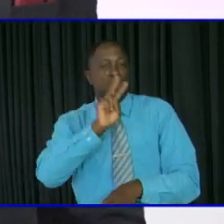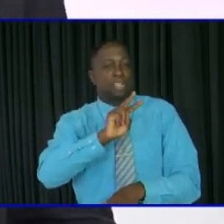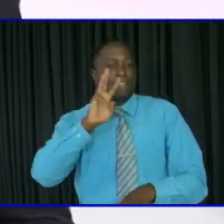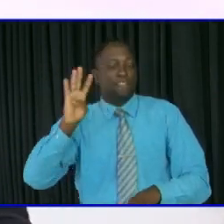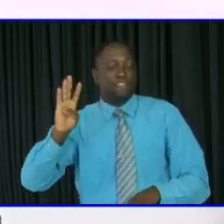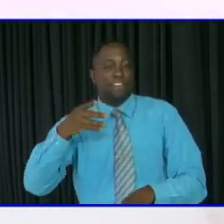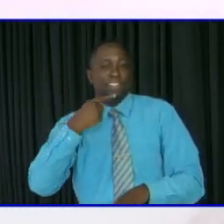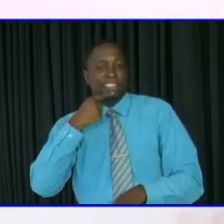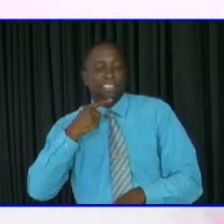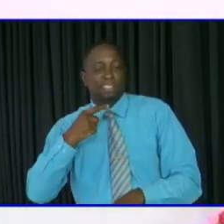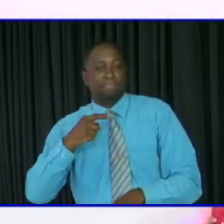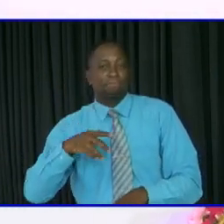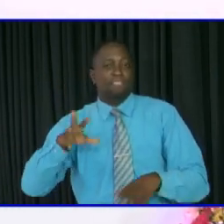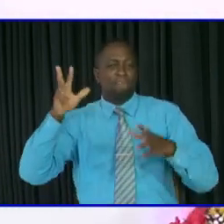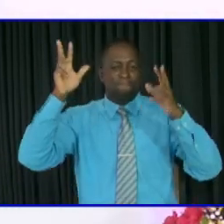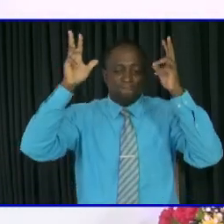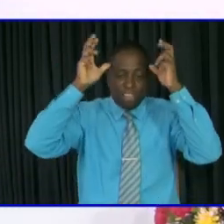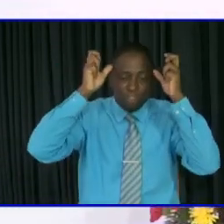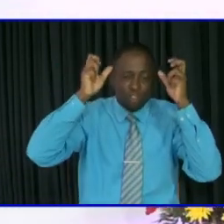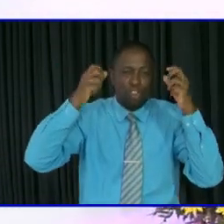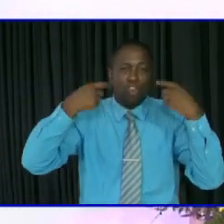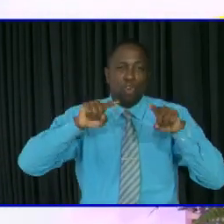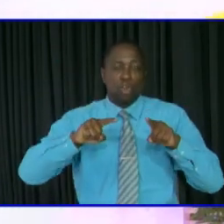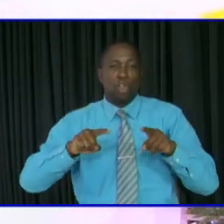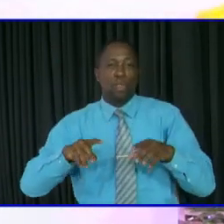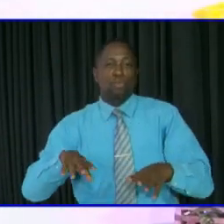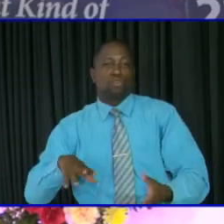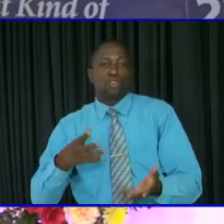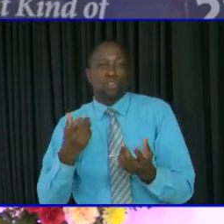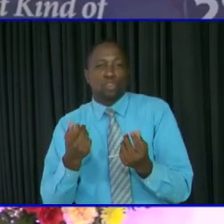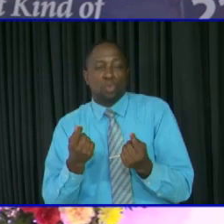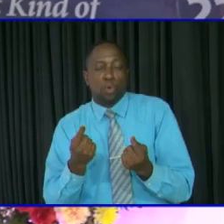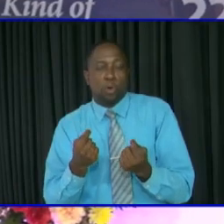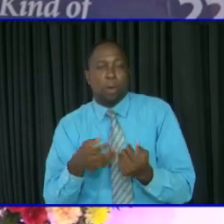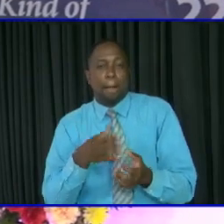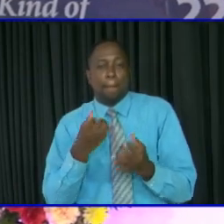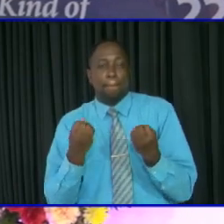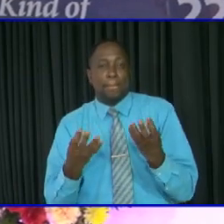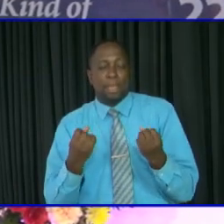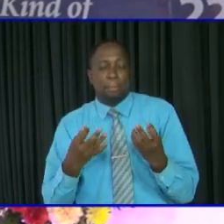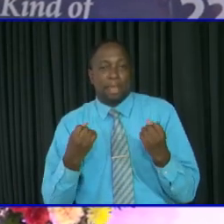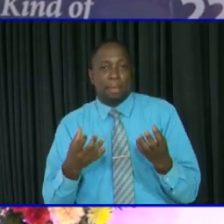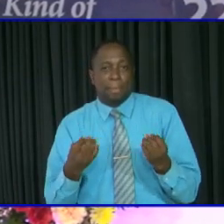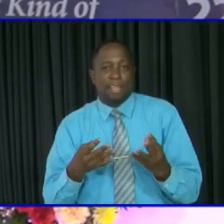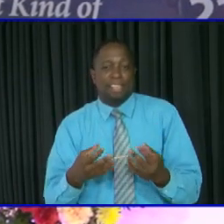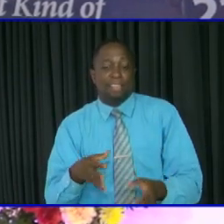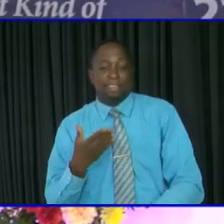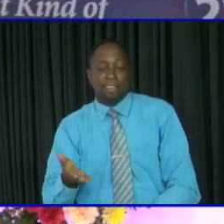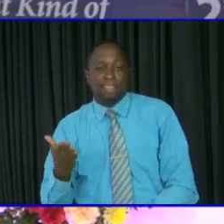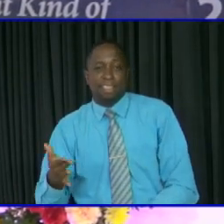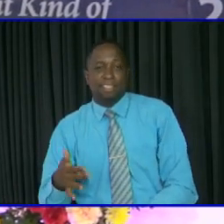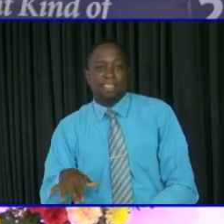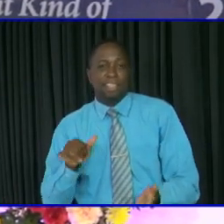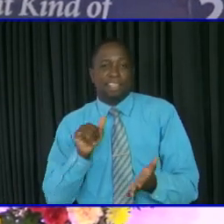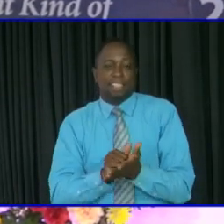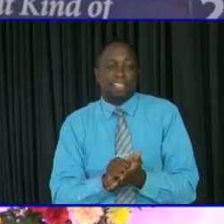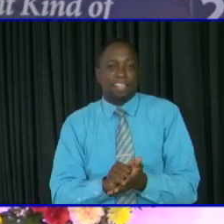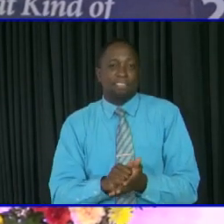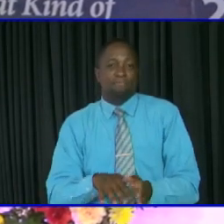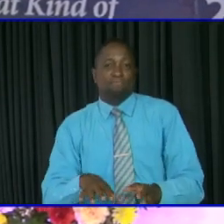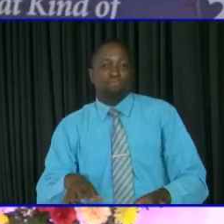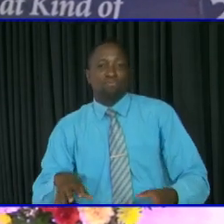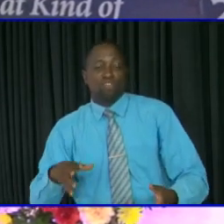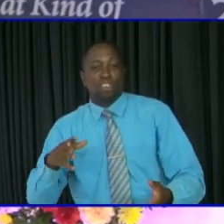do signs and wonders to the extent that if it were possible, even the very elect would have